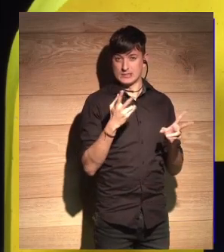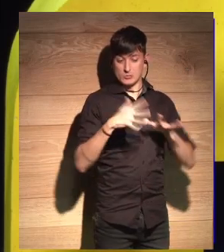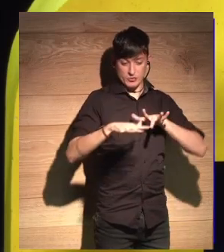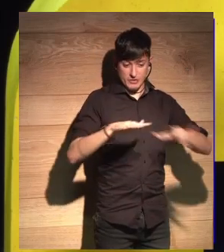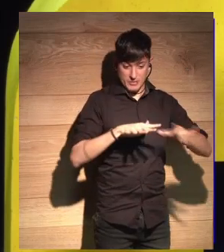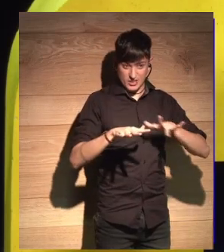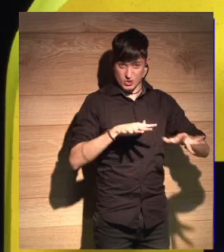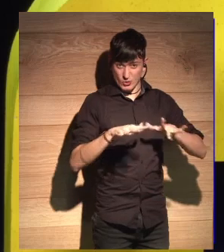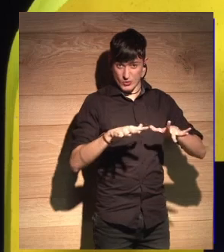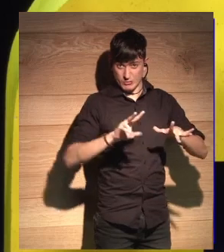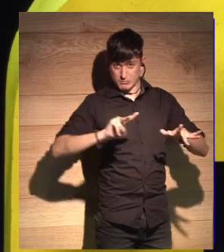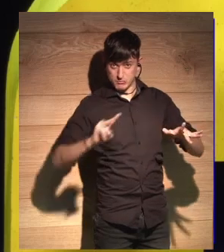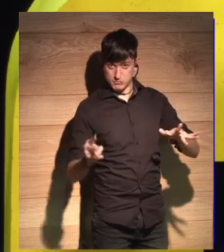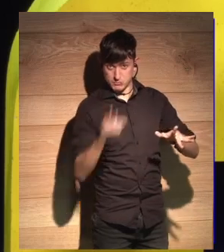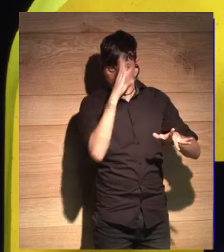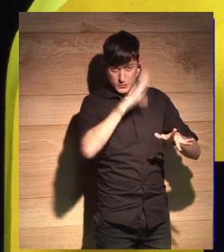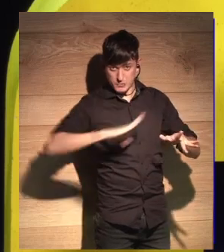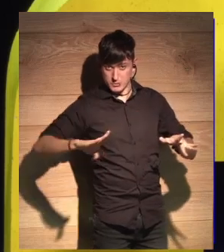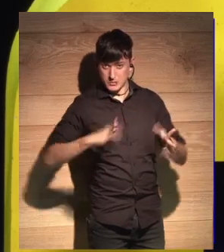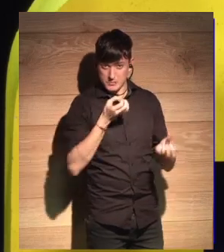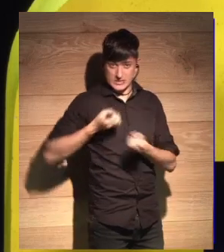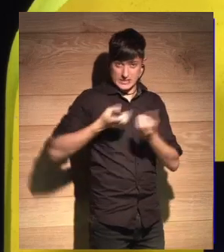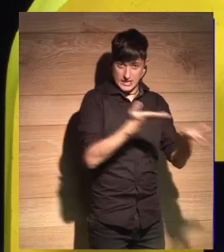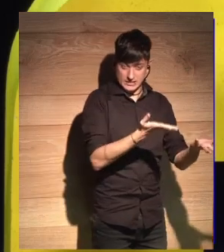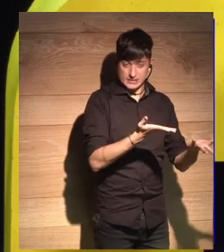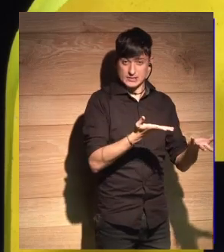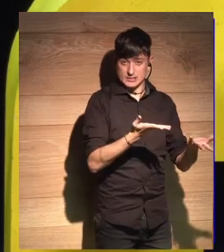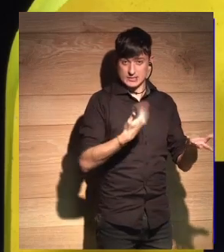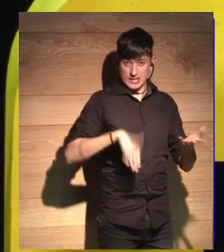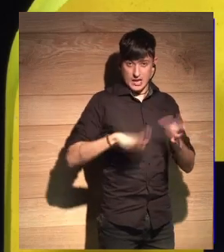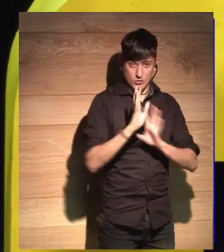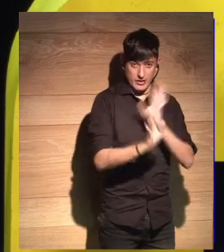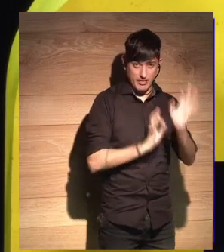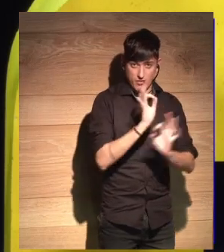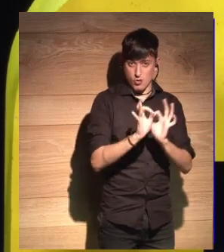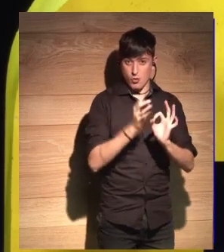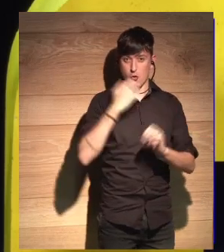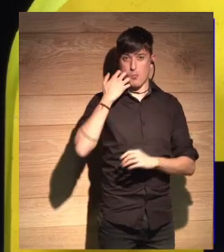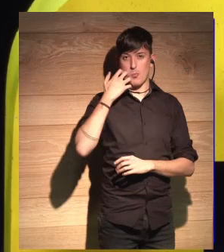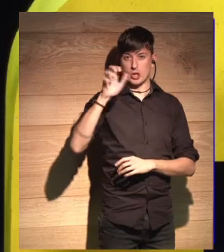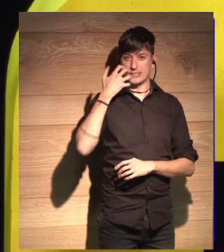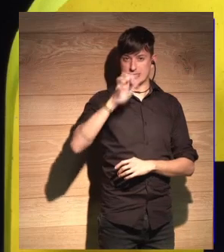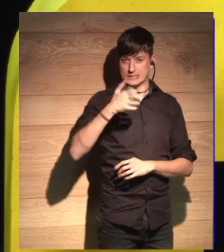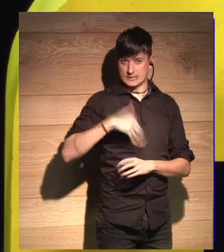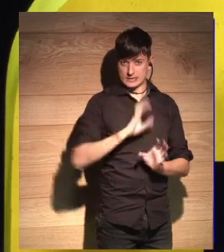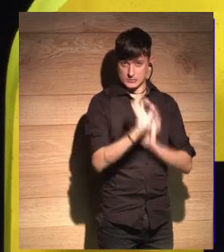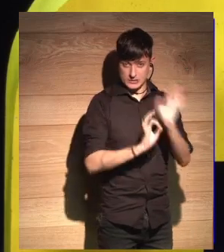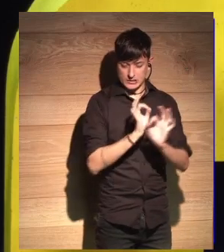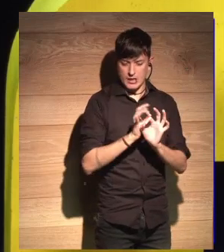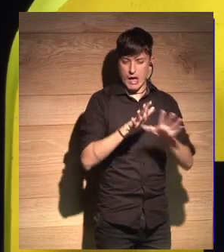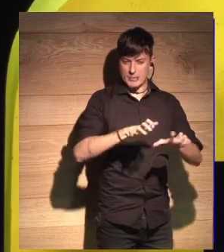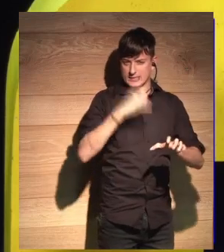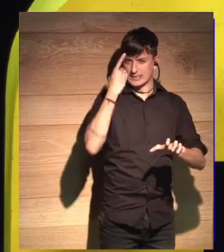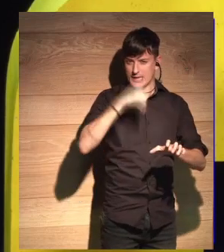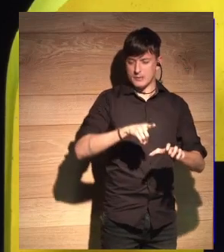tapes, organizing their political protests and things like that. And they're learning that, or to